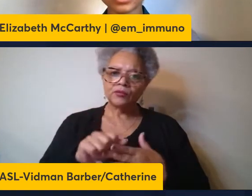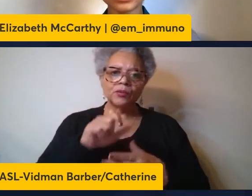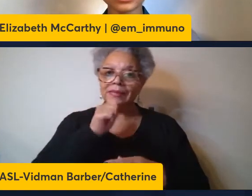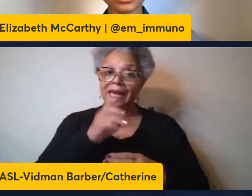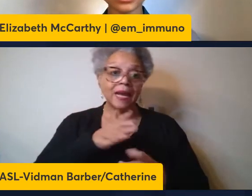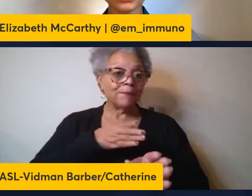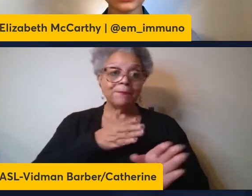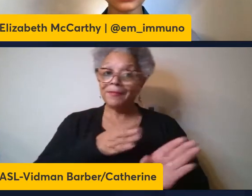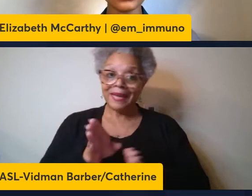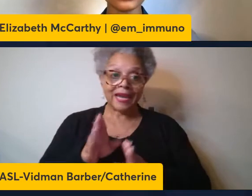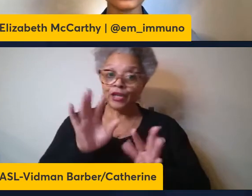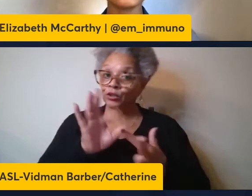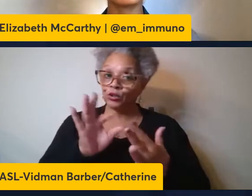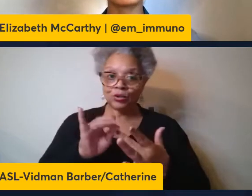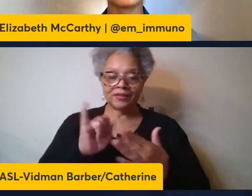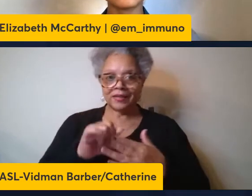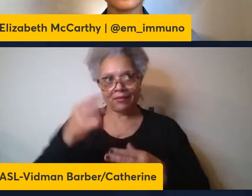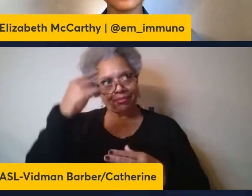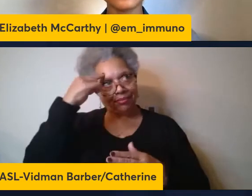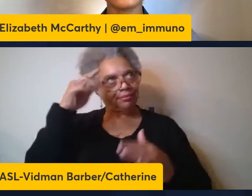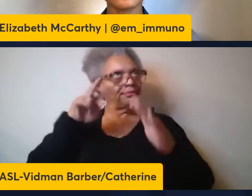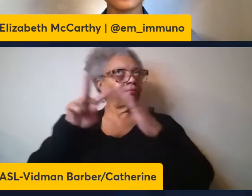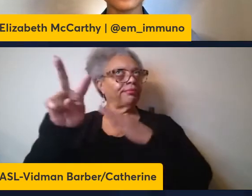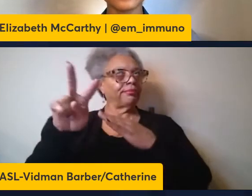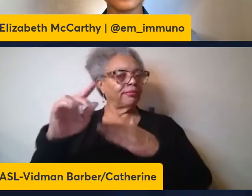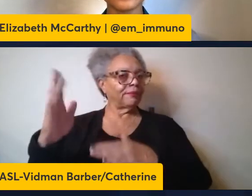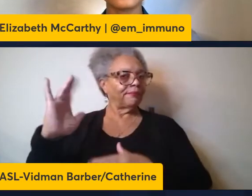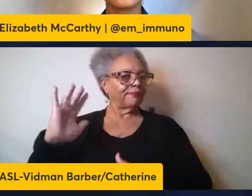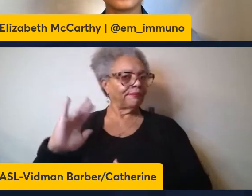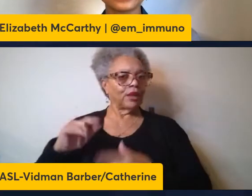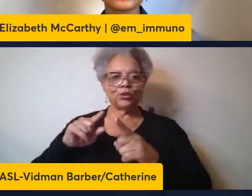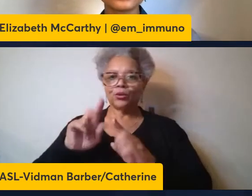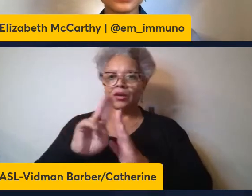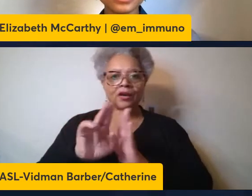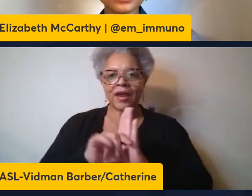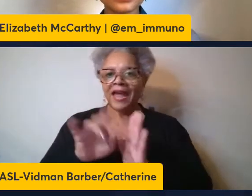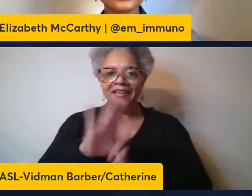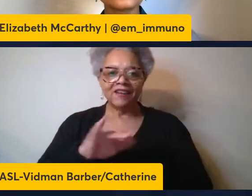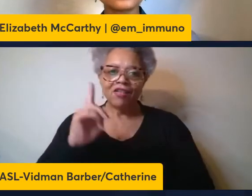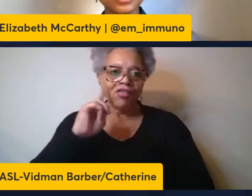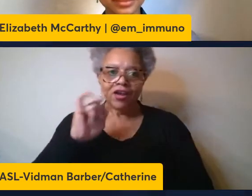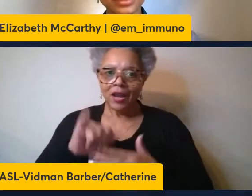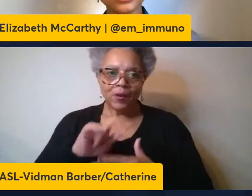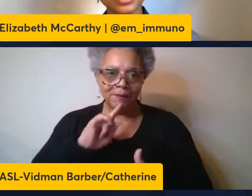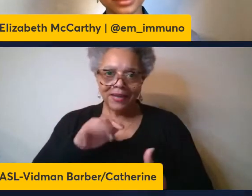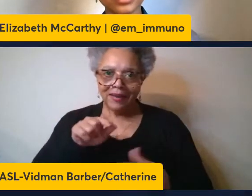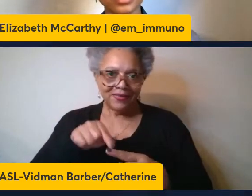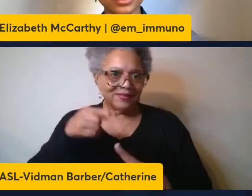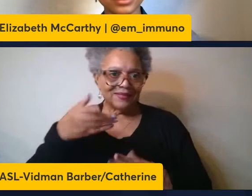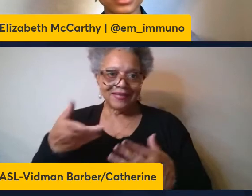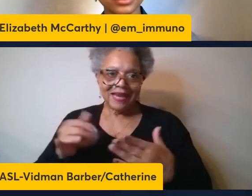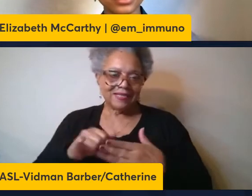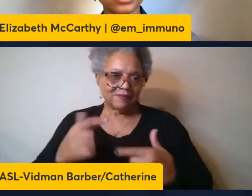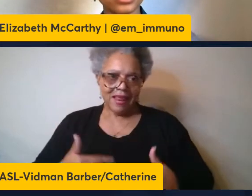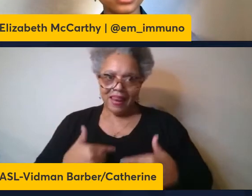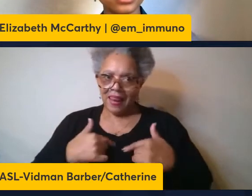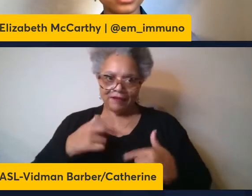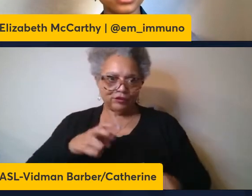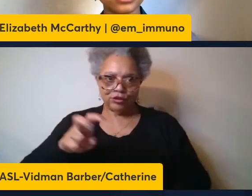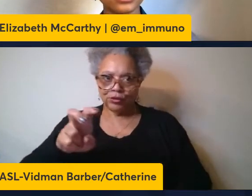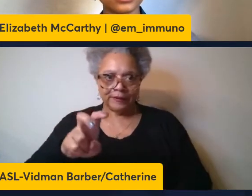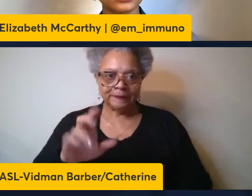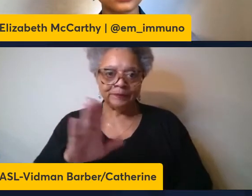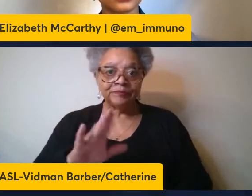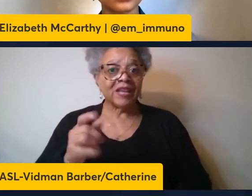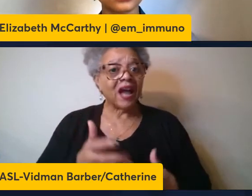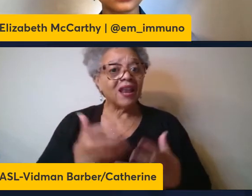that I like premeditated years ago during my undergrad. I never thought, I'm great at this thing, I'm going to do this thing, it's my life journey. Quite a lot